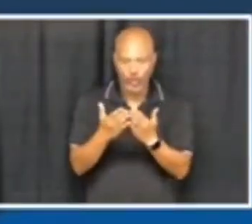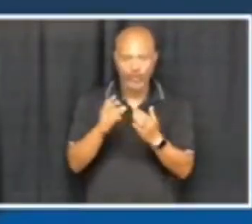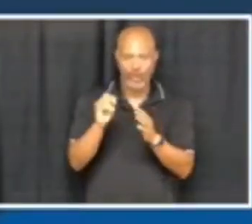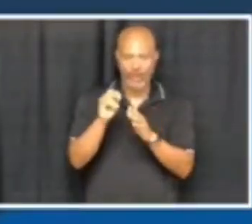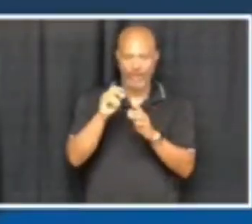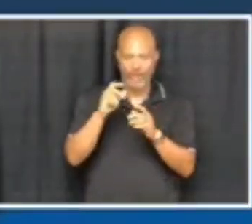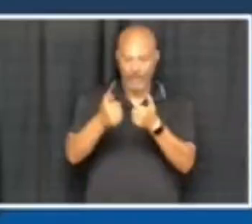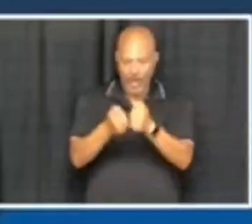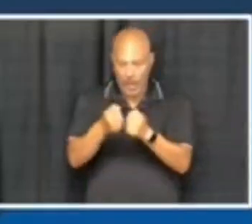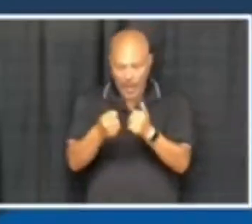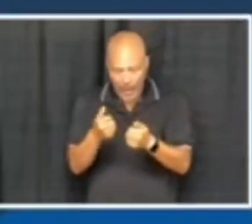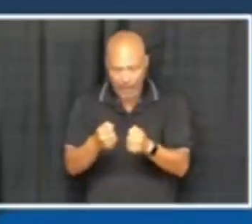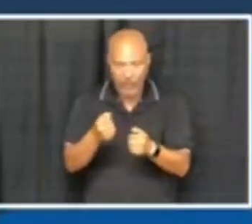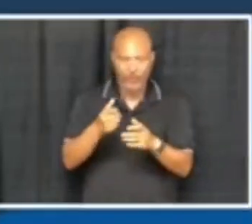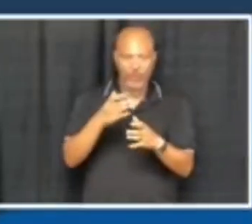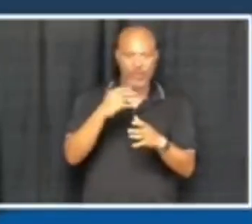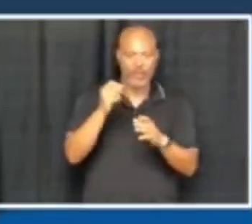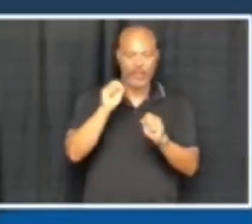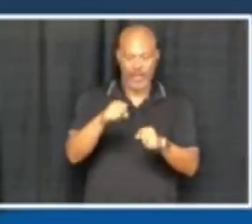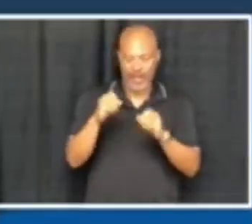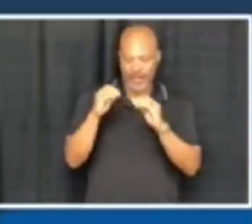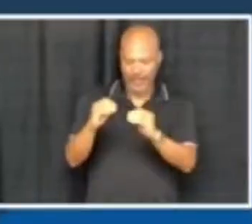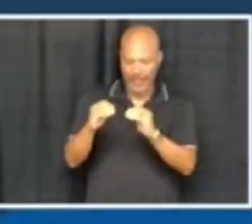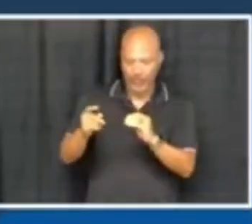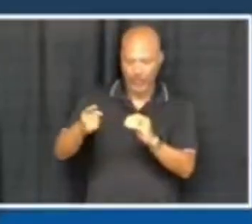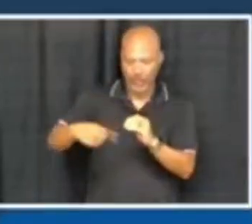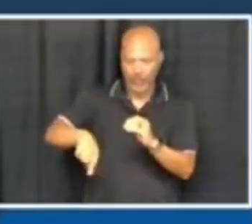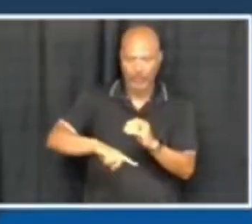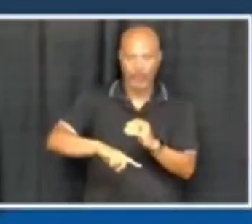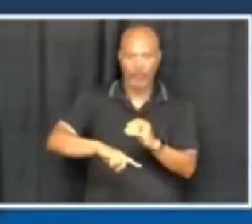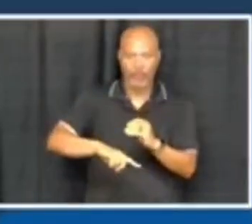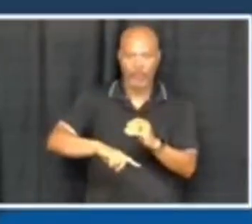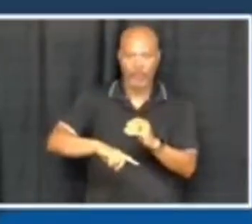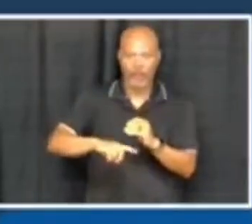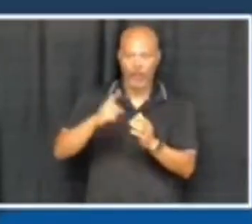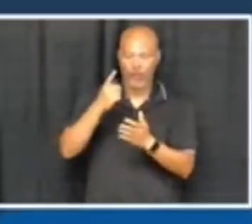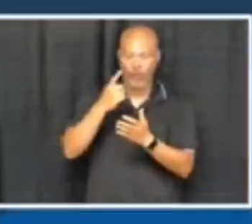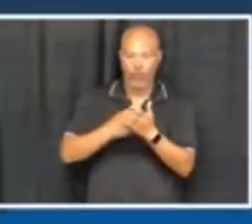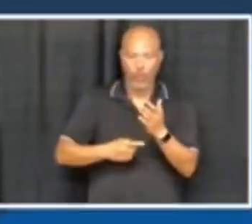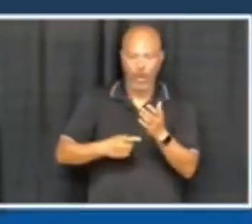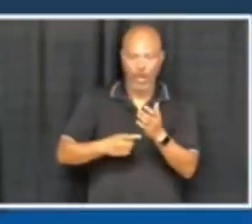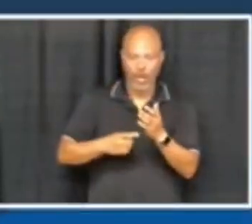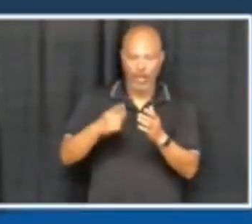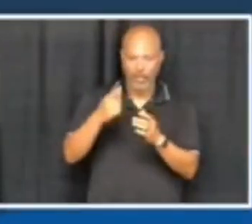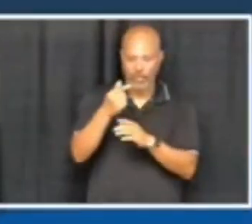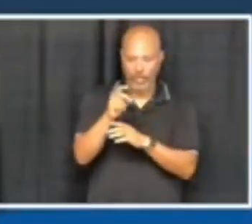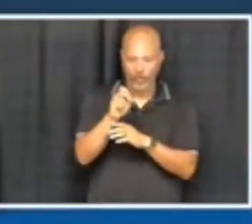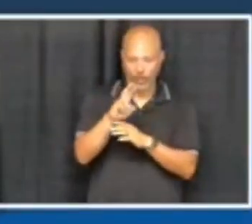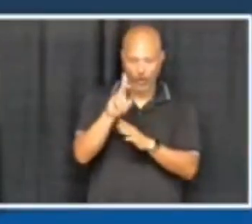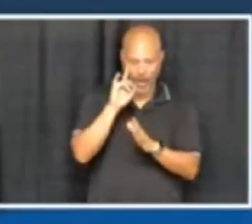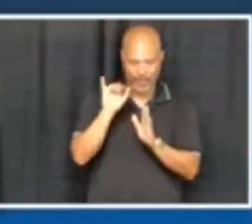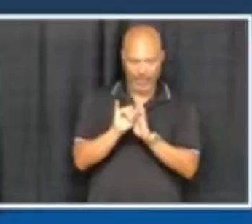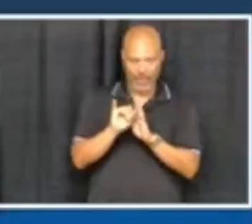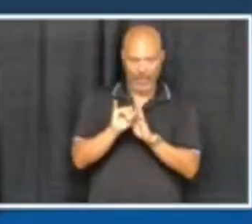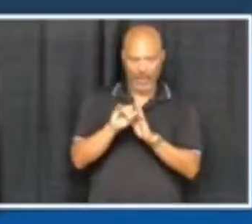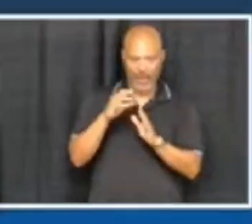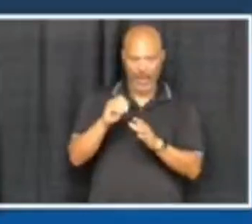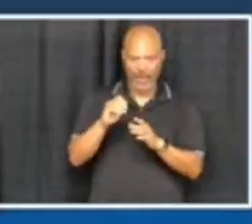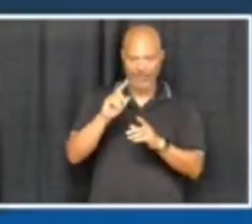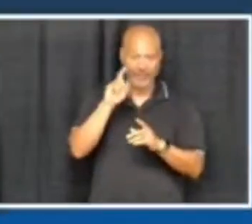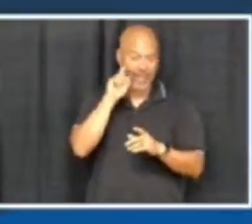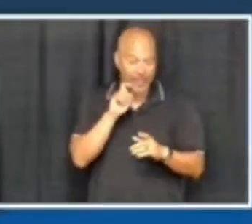stuff. They can teach them with gender identity and